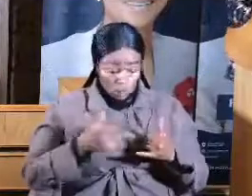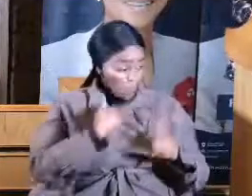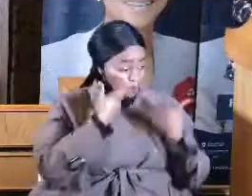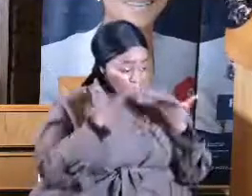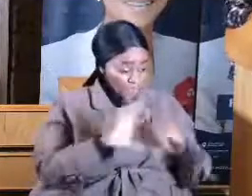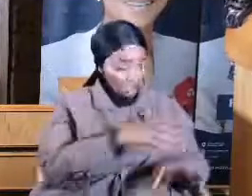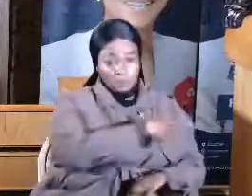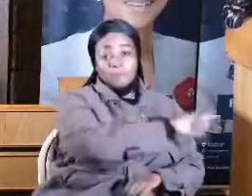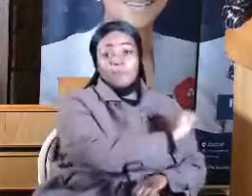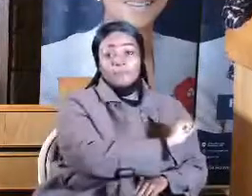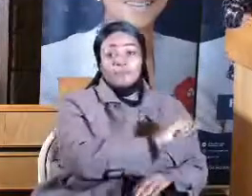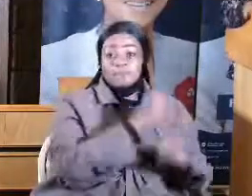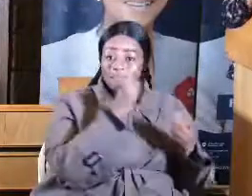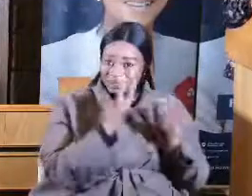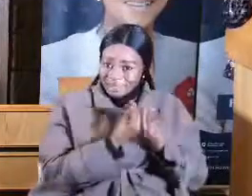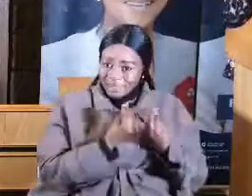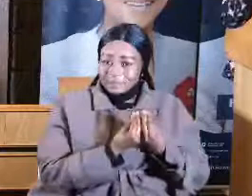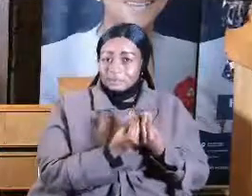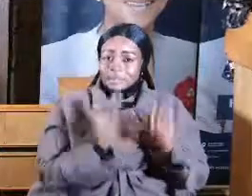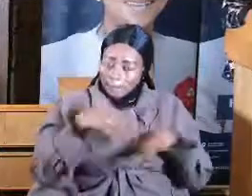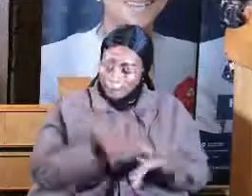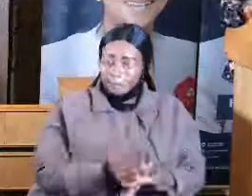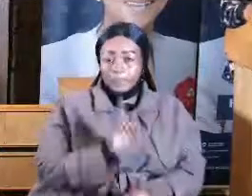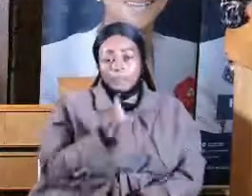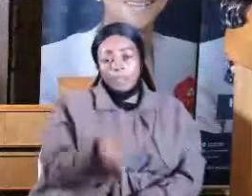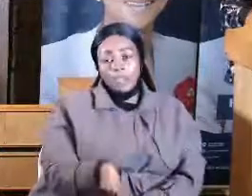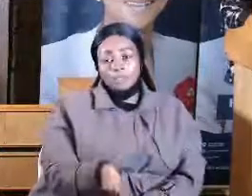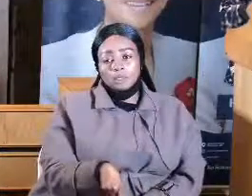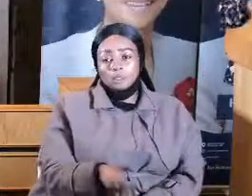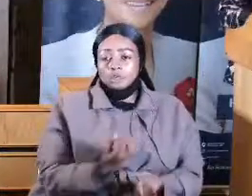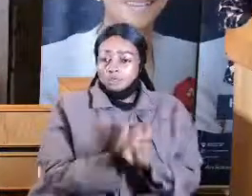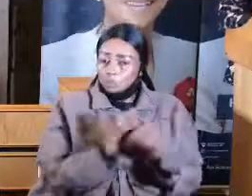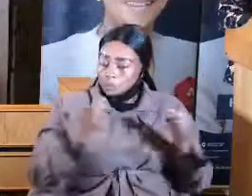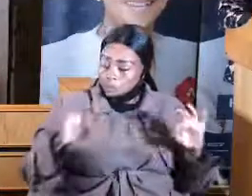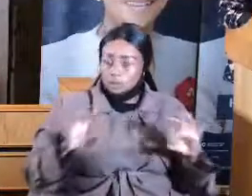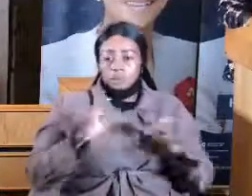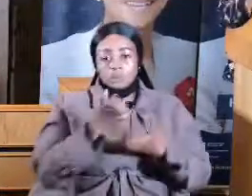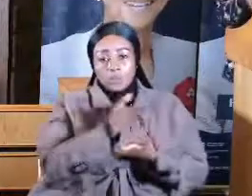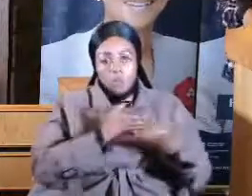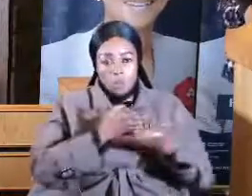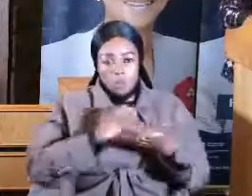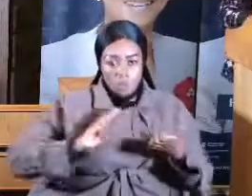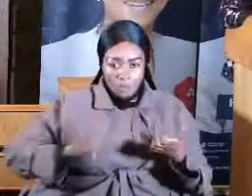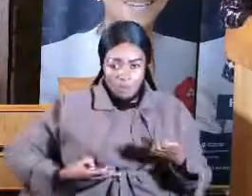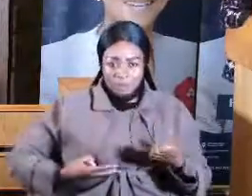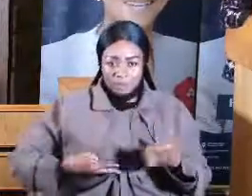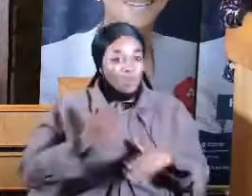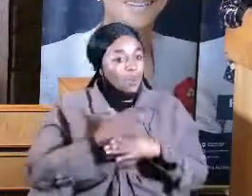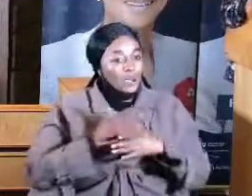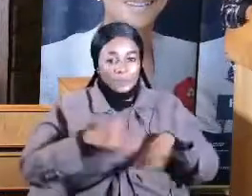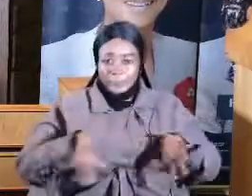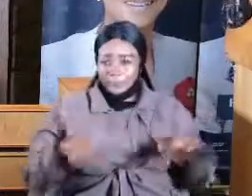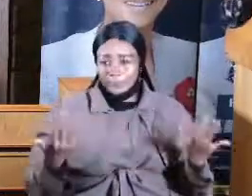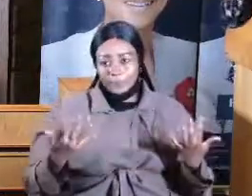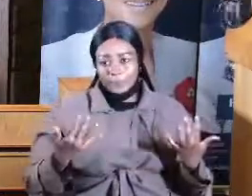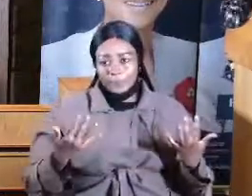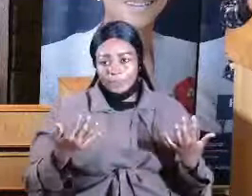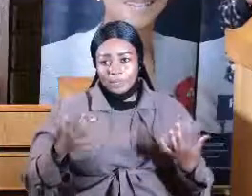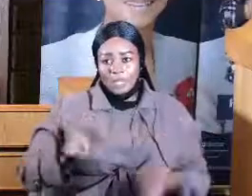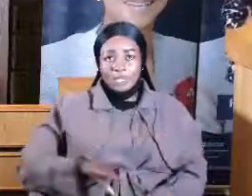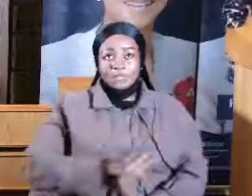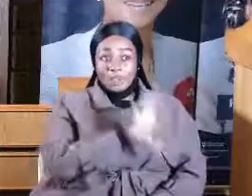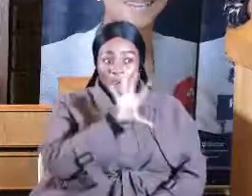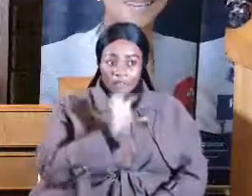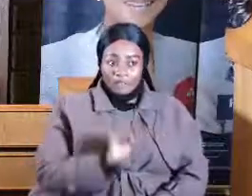there needs to be things in place that can be done today to liberate the women economically. There are no jobs. The country cannot provide